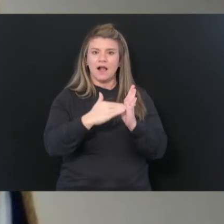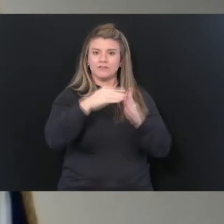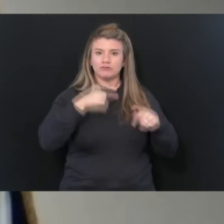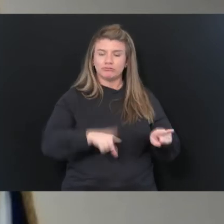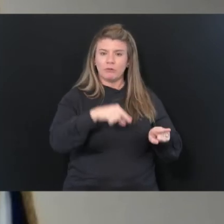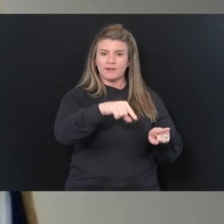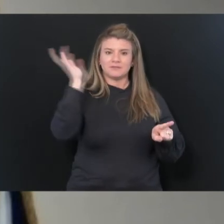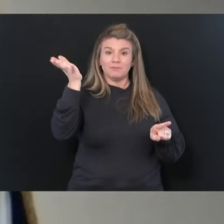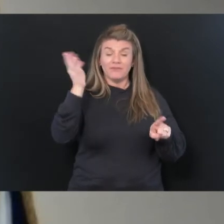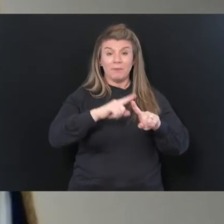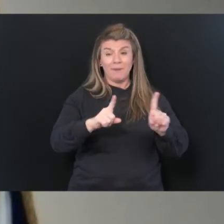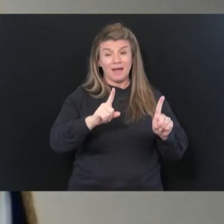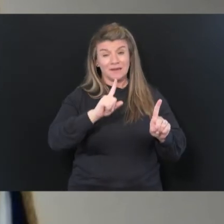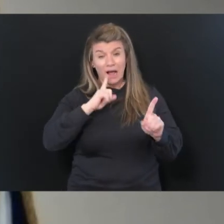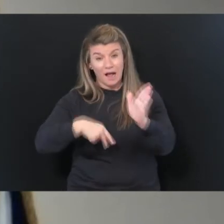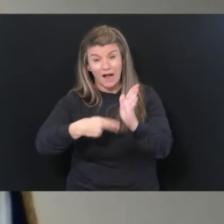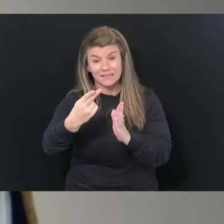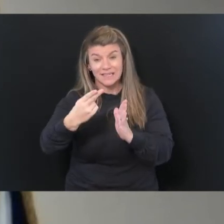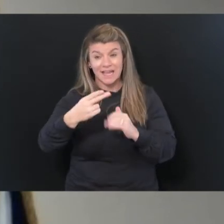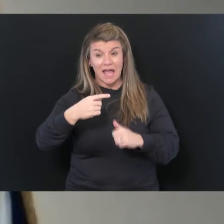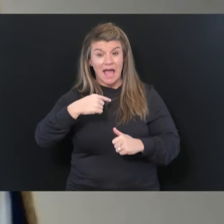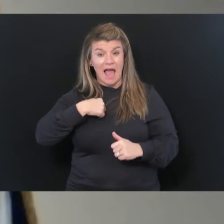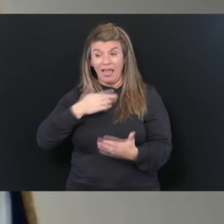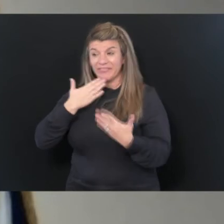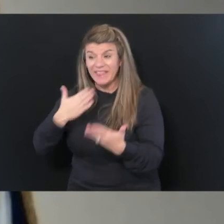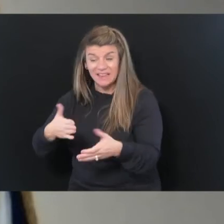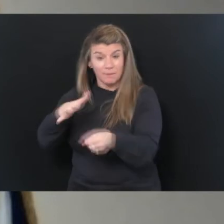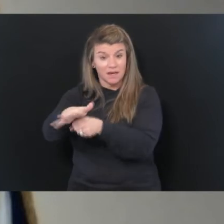truth is we can't thank our local health departments and our